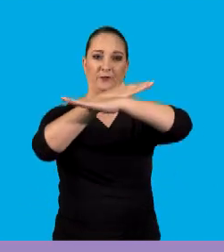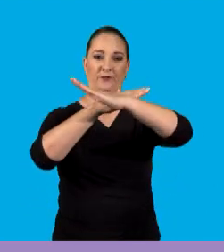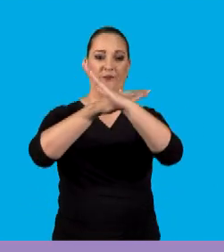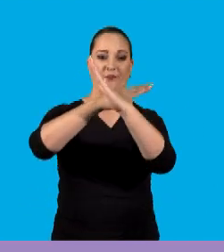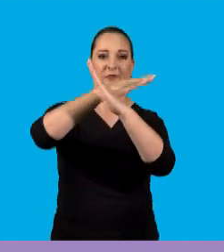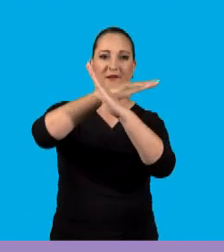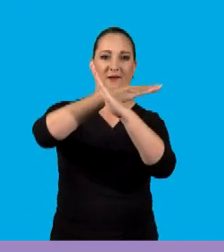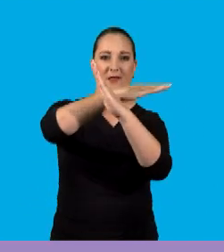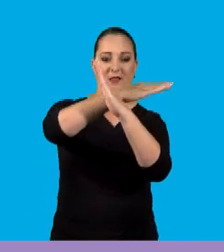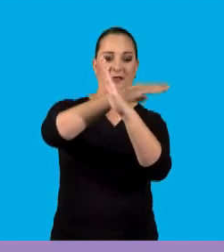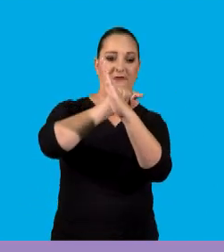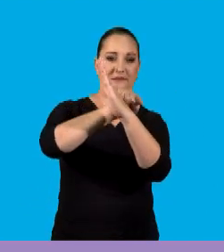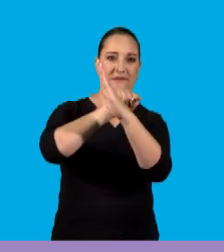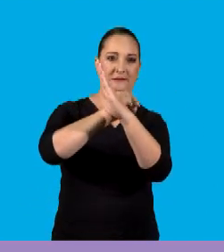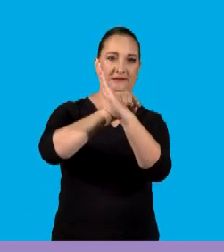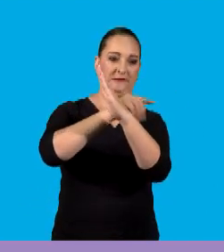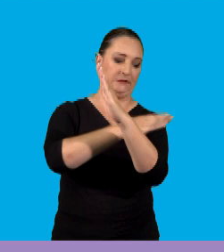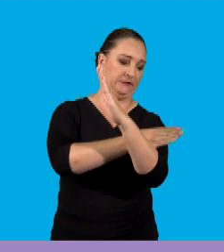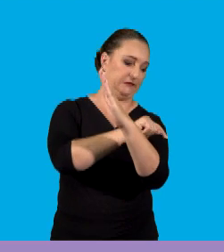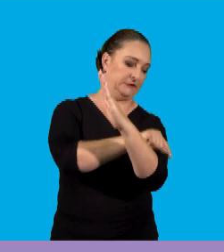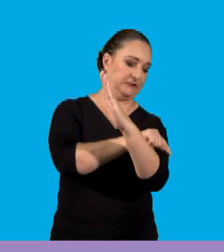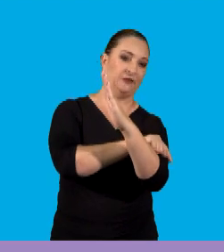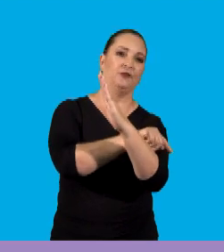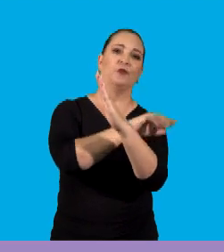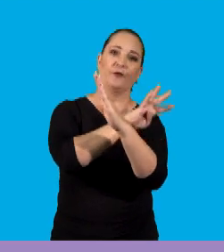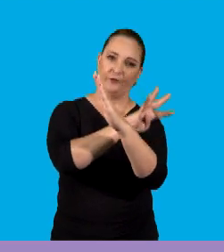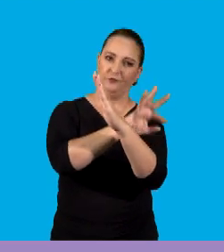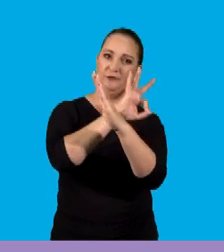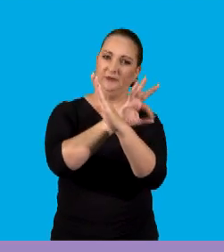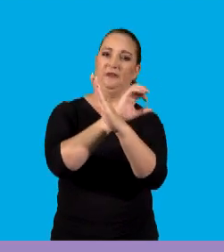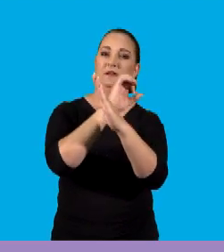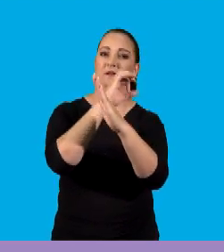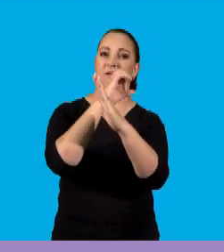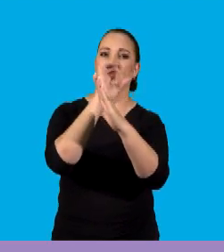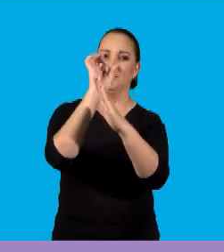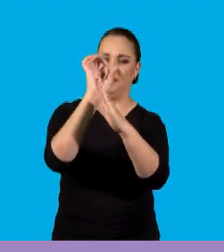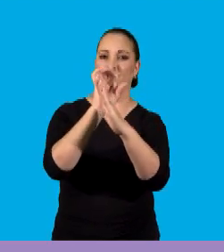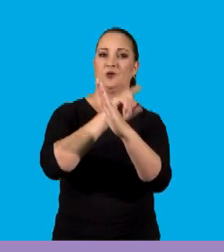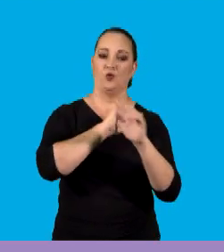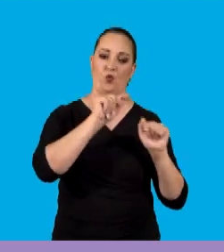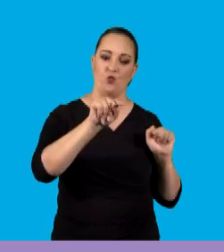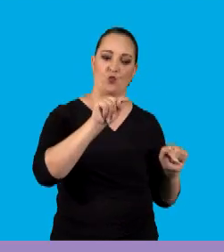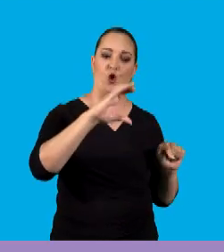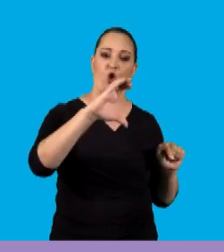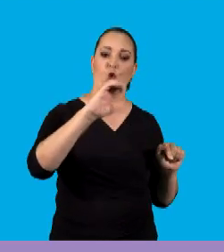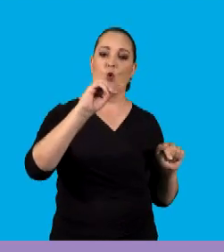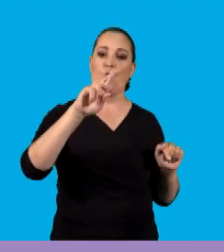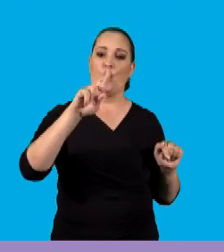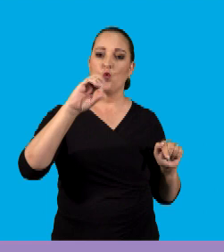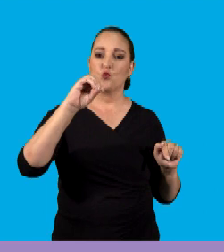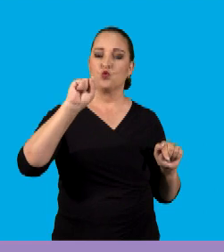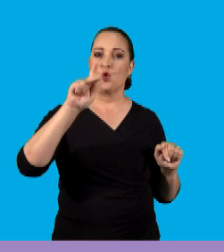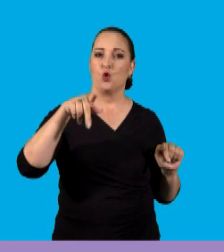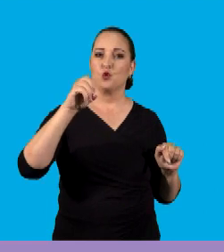are corresponding, so it would be angle G is also 43 degrees. And